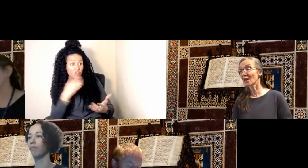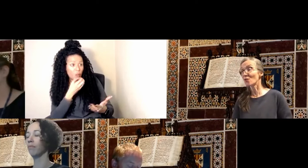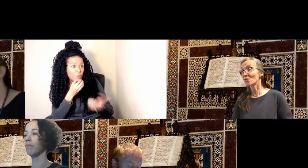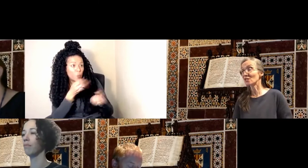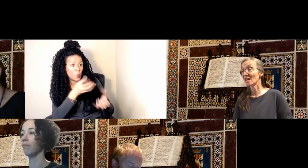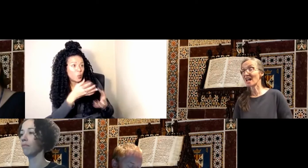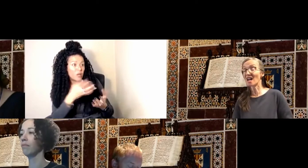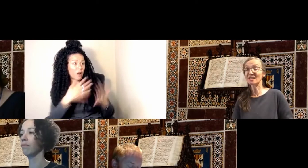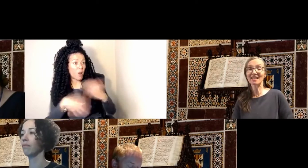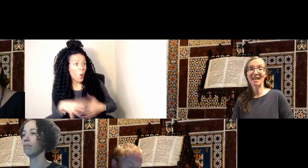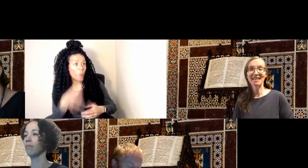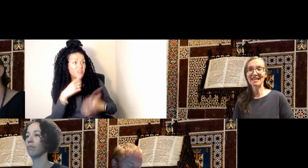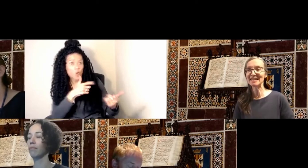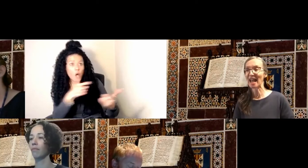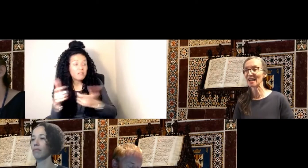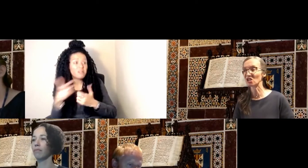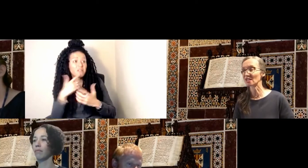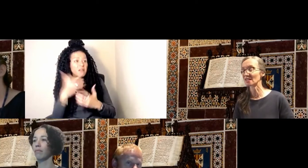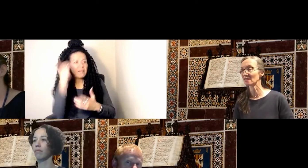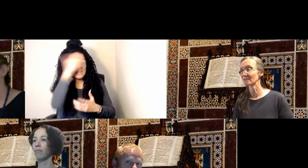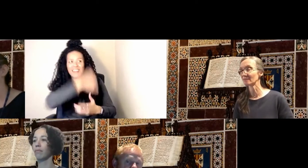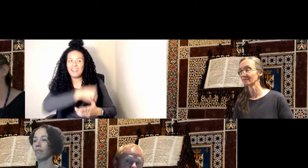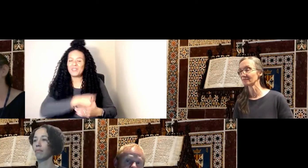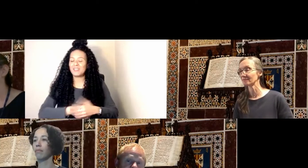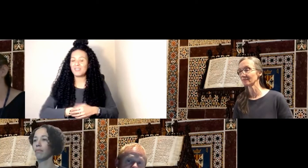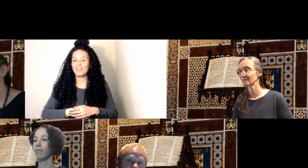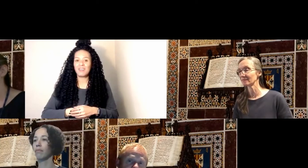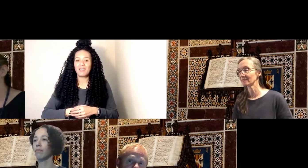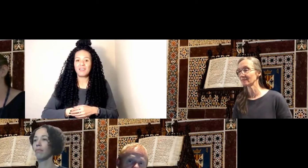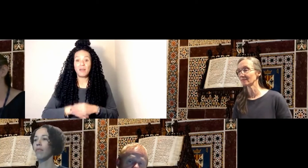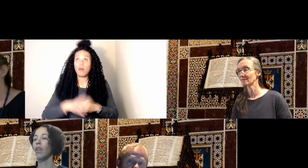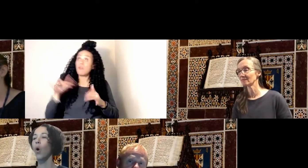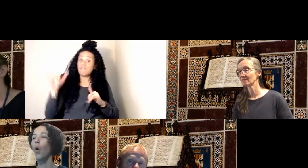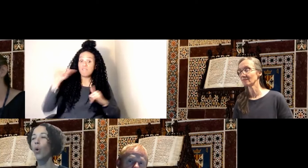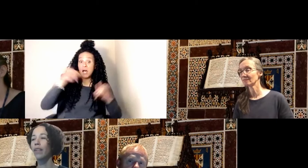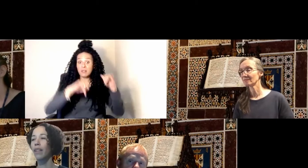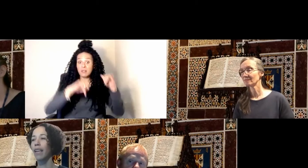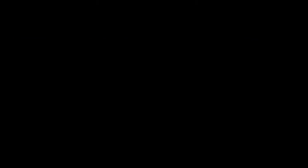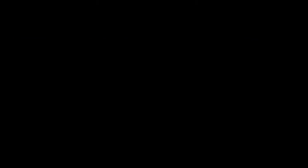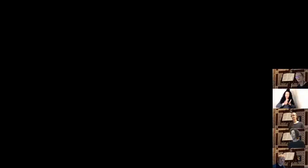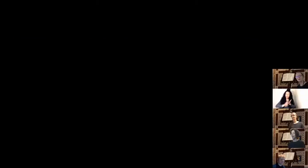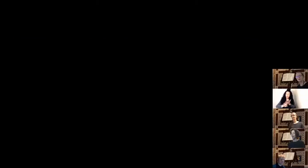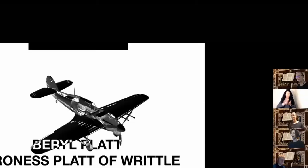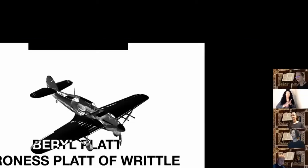the clothes, the guns, the intelligence. The fighter planes.